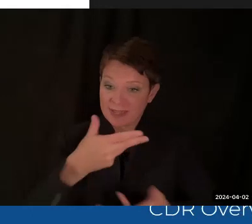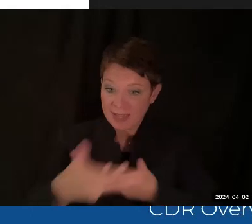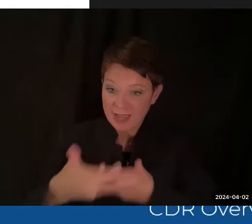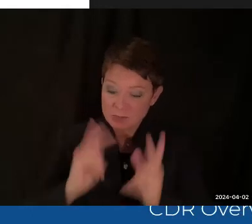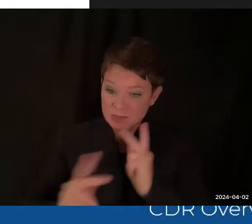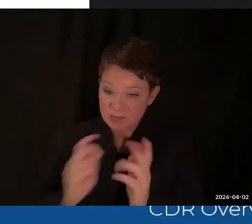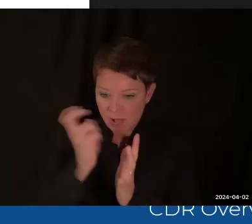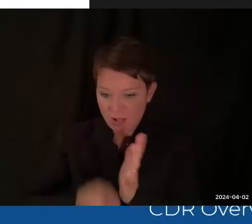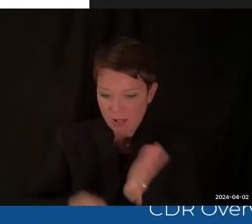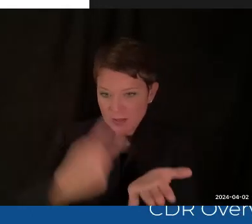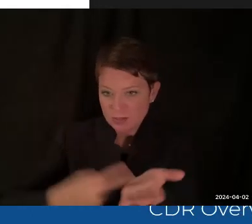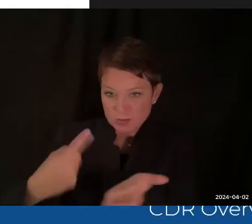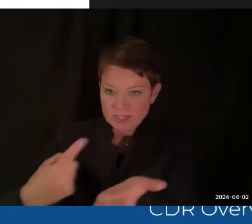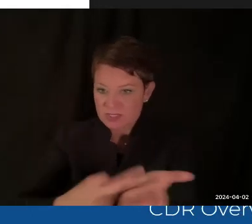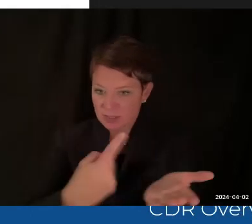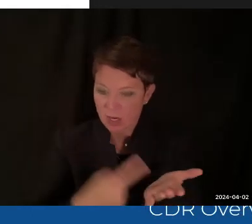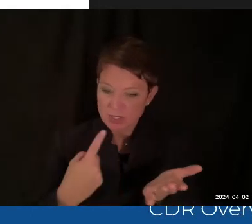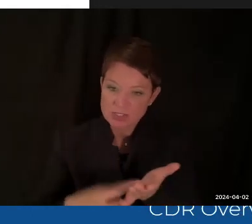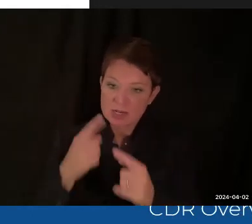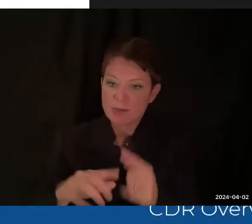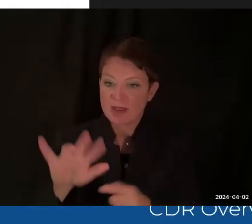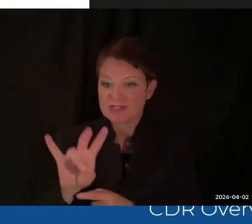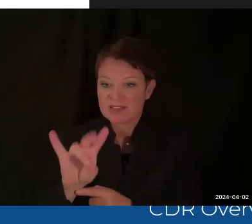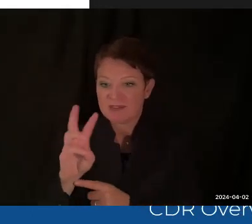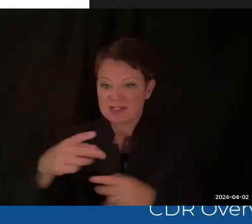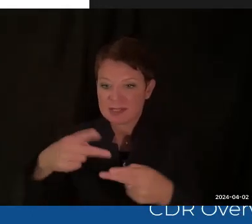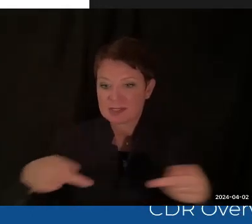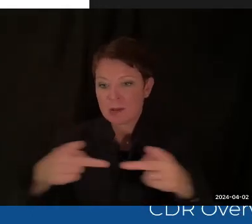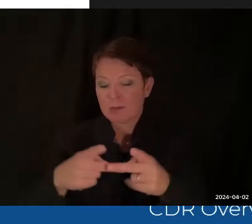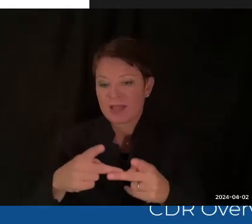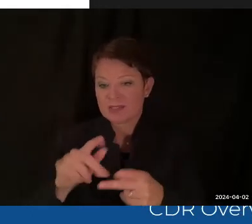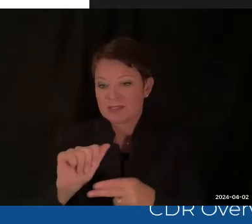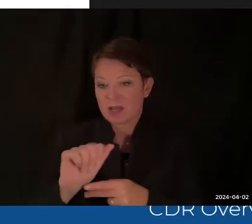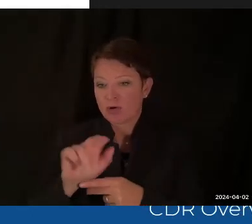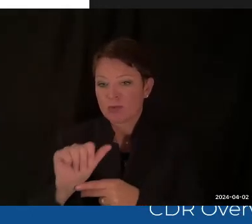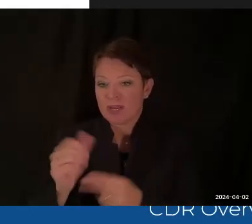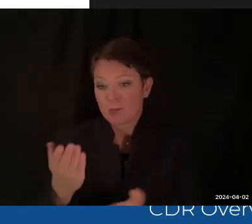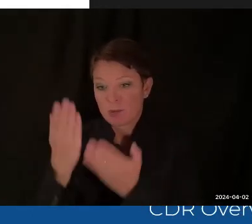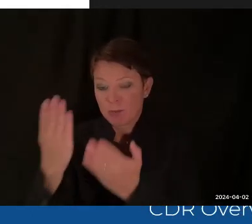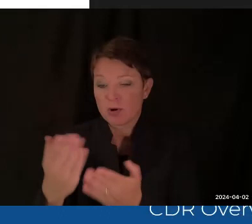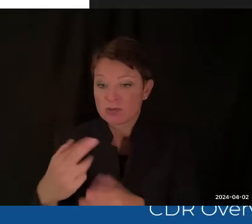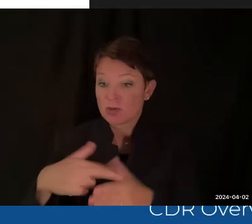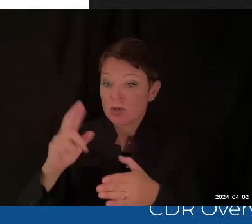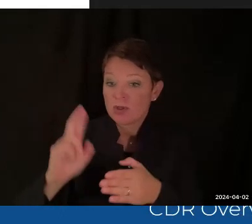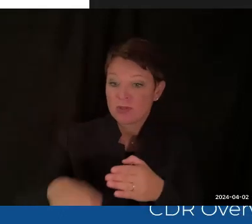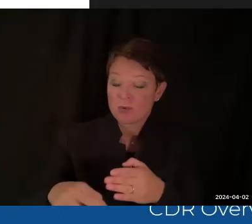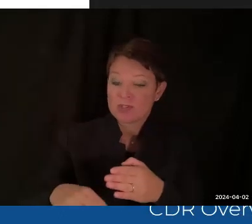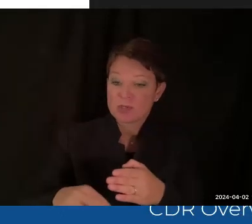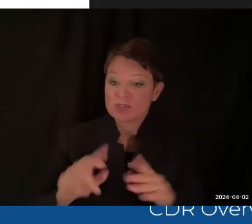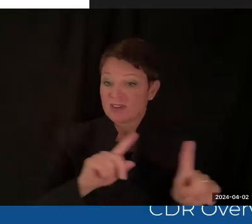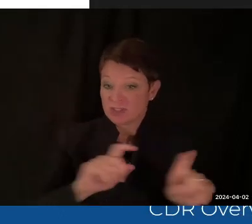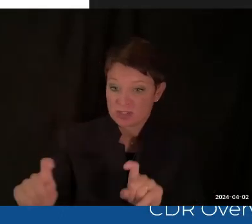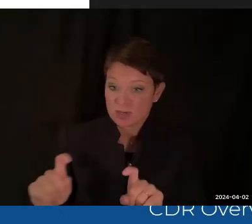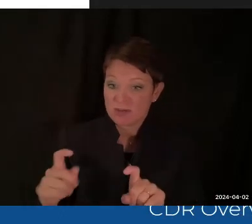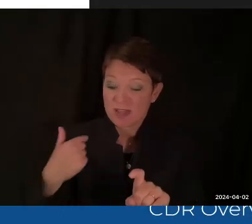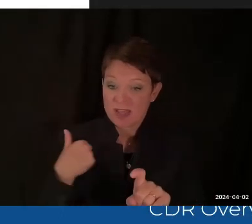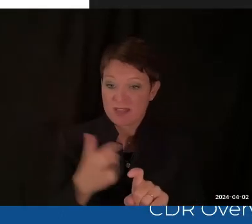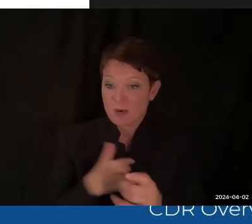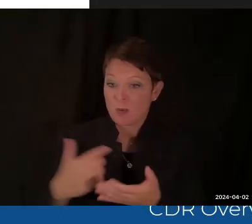delved deeply into discussions regarding the 76th Place Arena proposal, and we've shared the results of a survey that